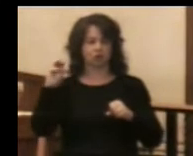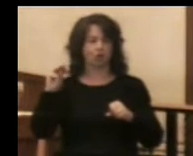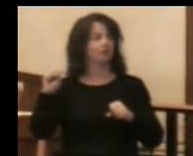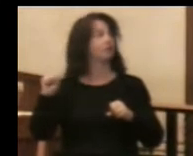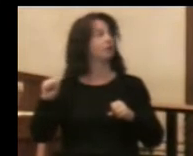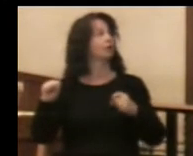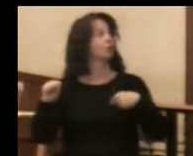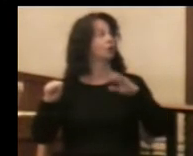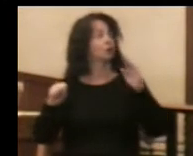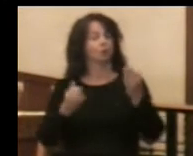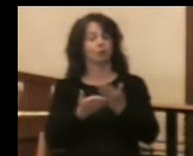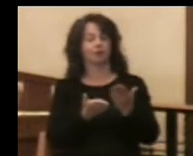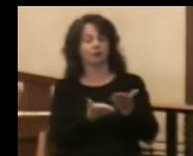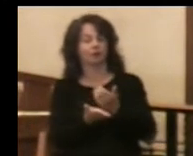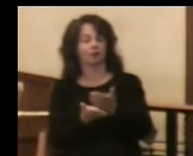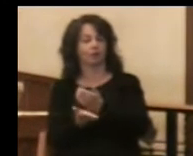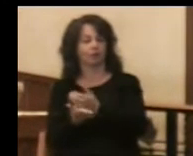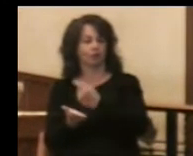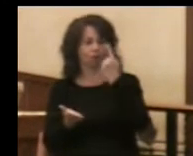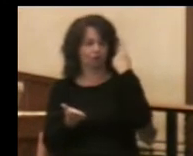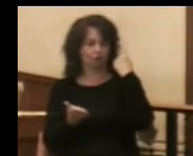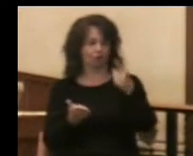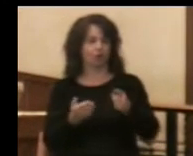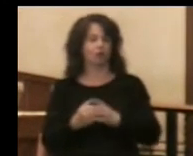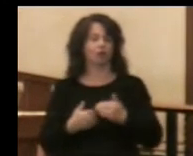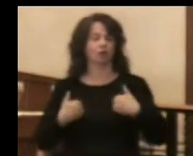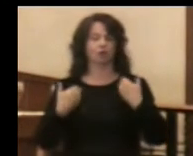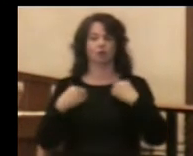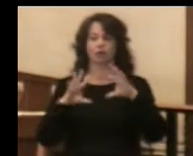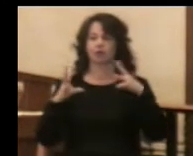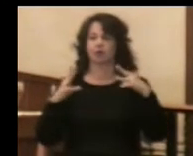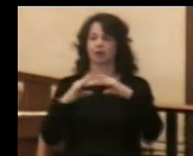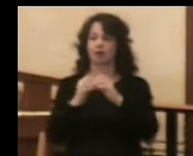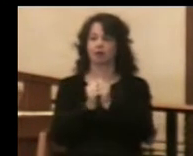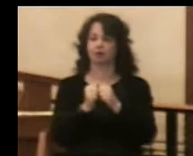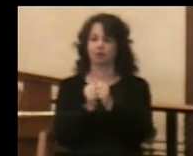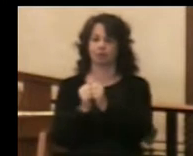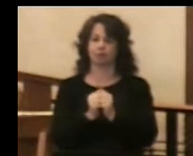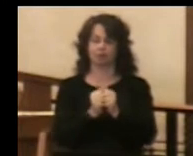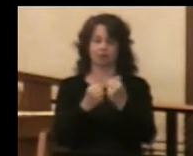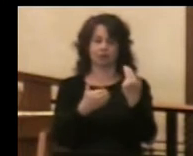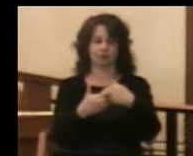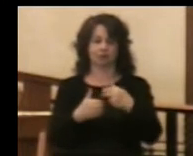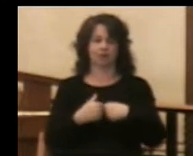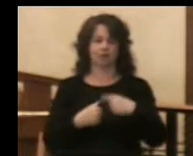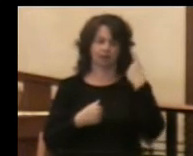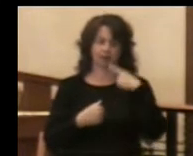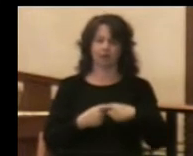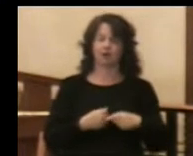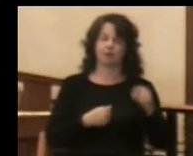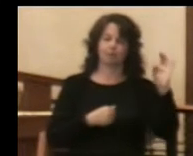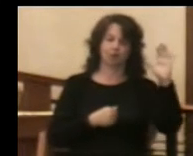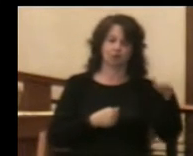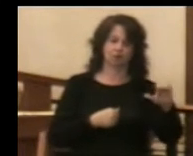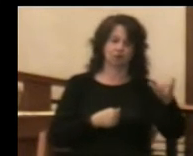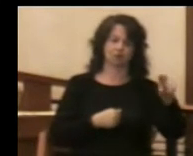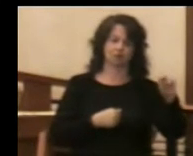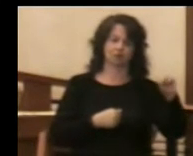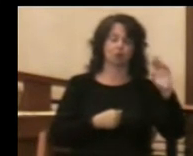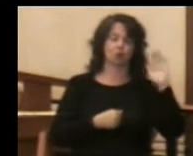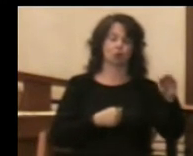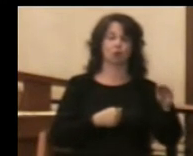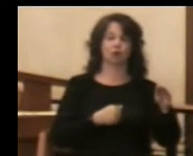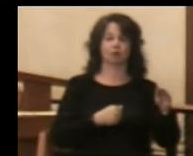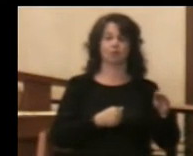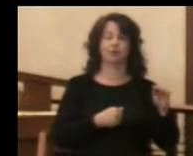for the National Lutheran Youth Gathering participants. And I have it on good authority that Pastor Jason is going to be losing his beard